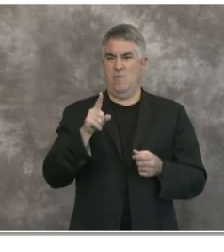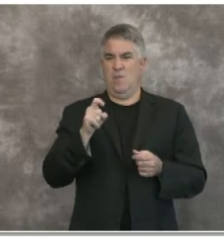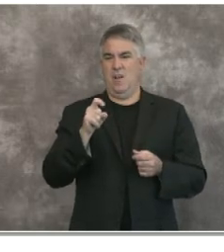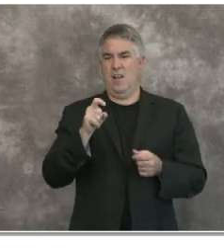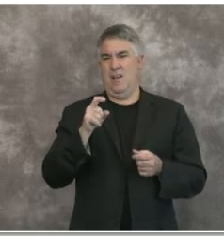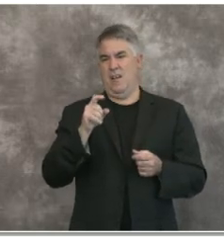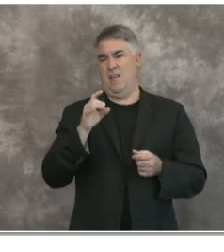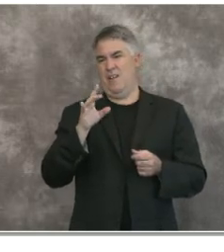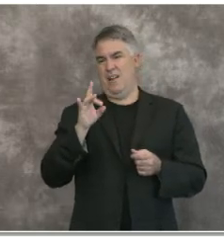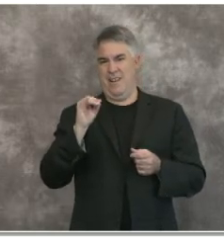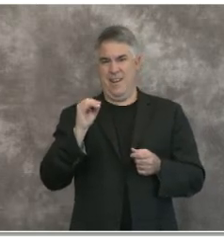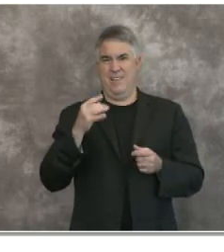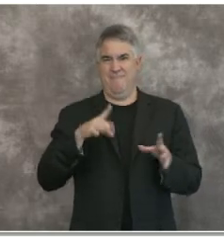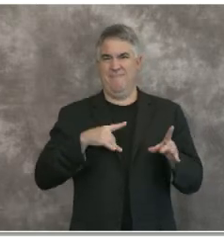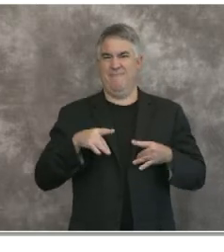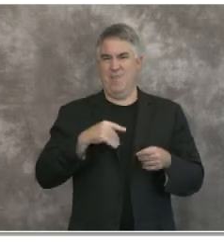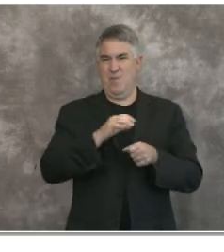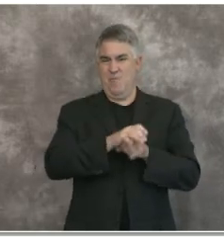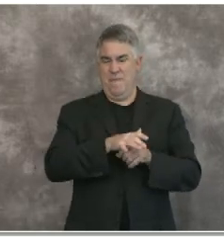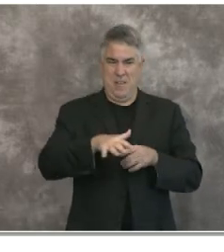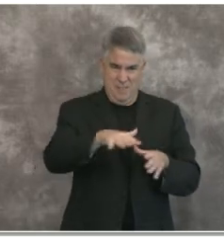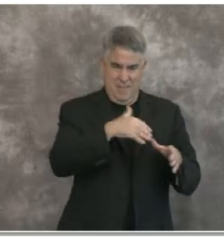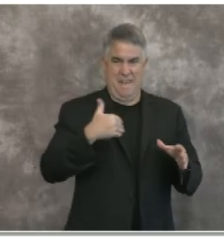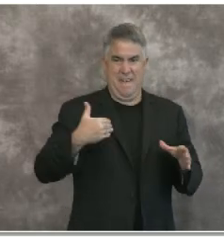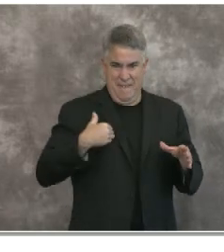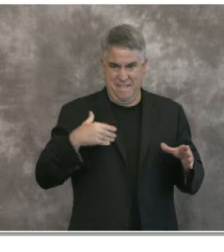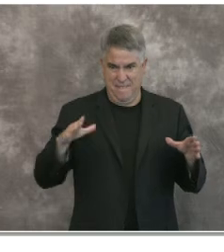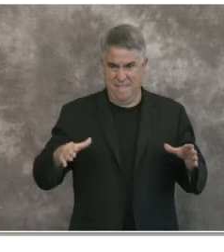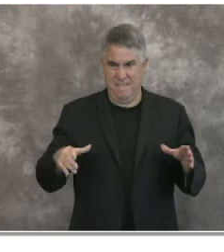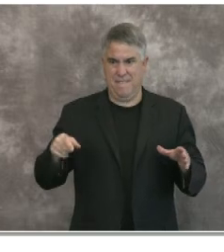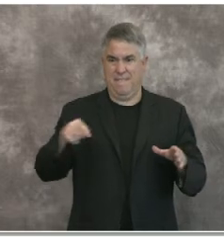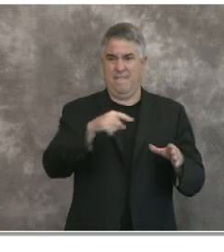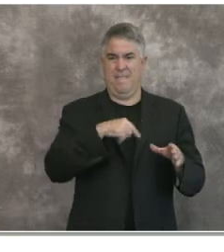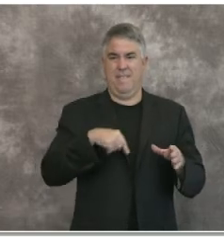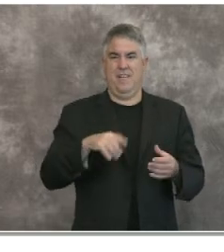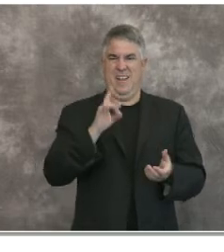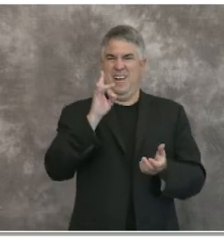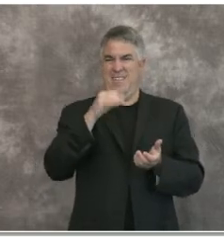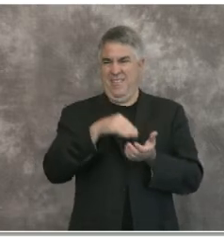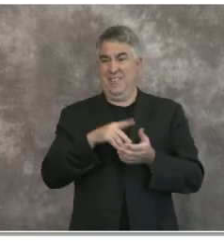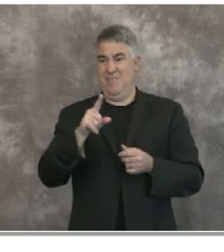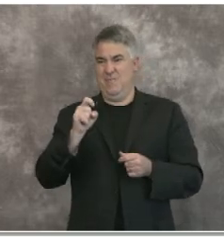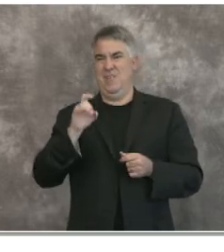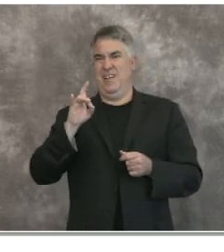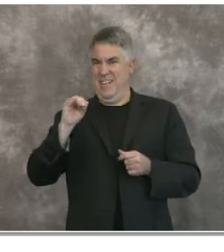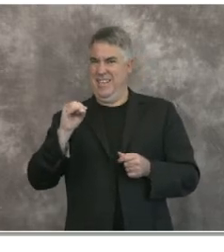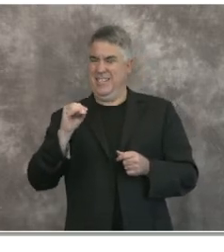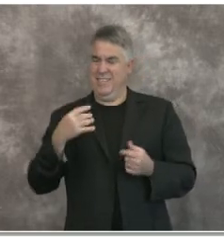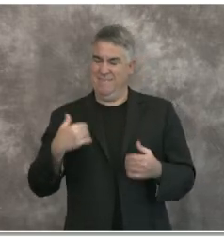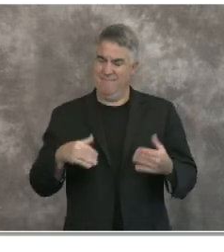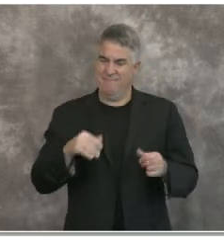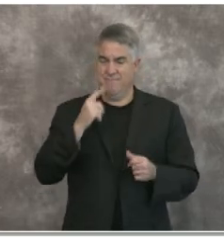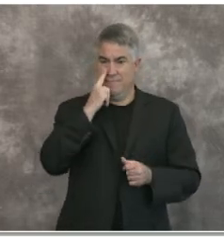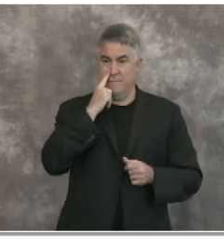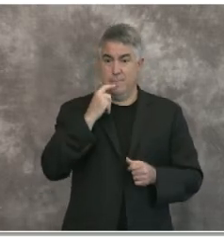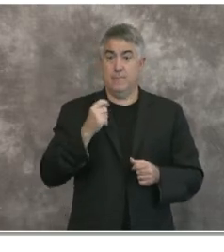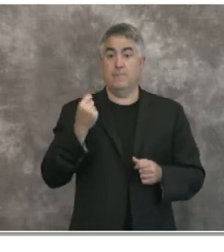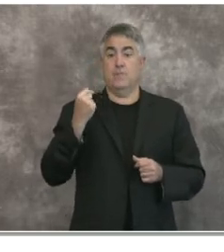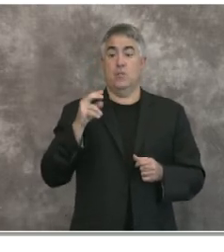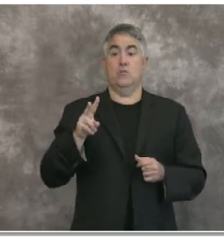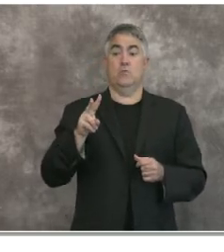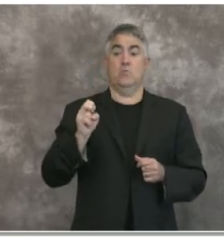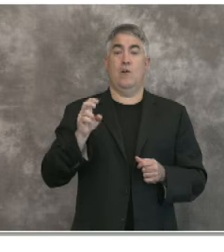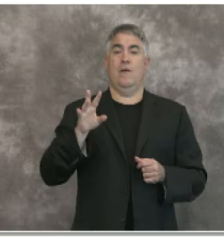8,000 cases. Today, we were reporting 8,180 cases, which is 240 more cases